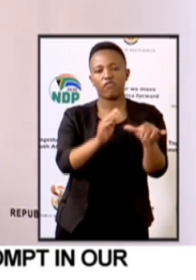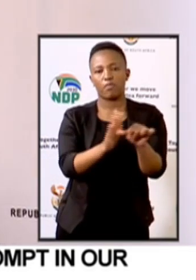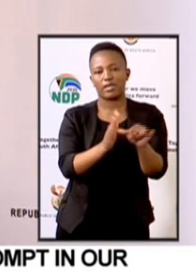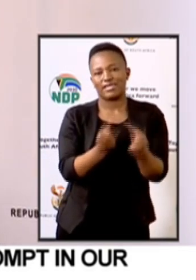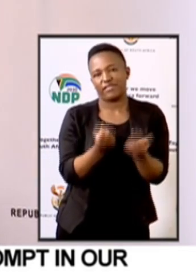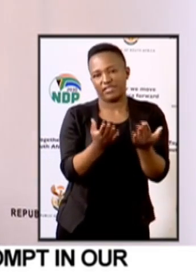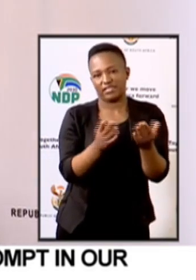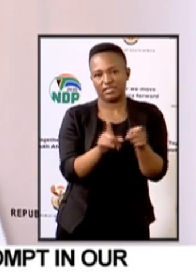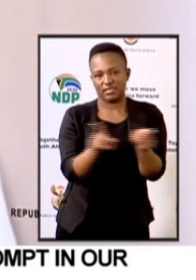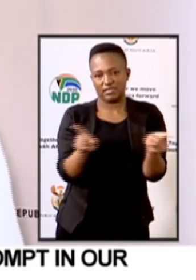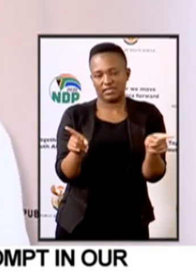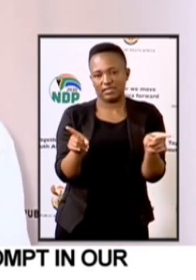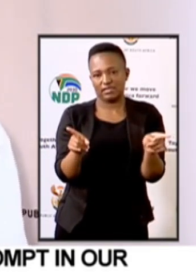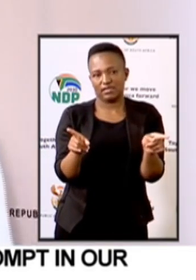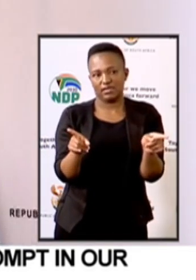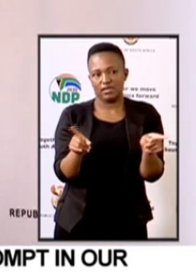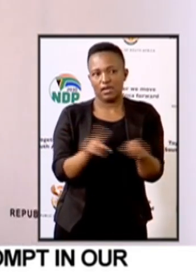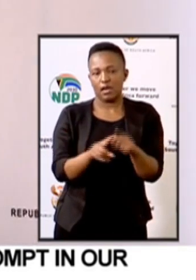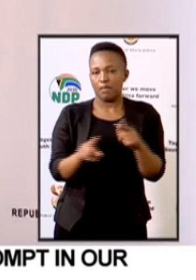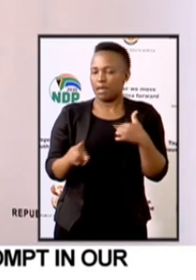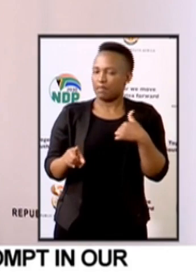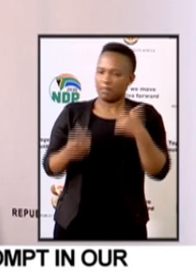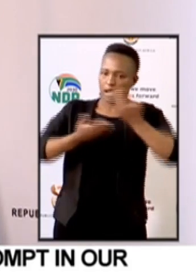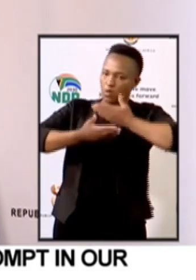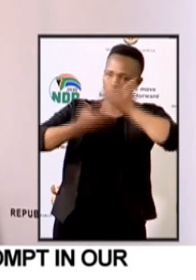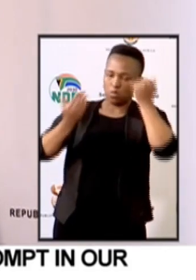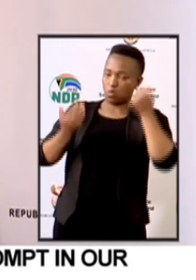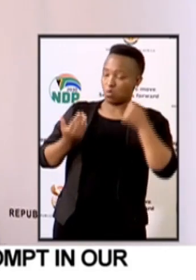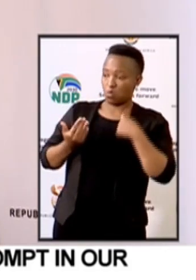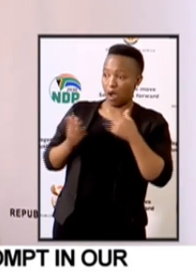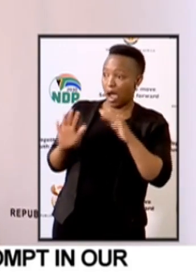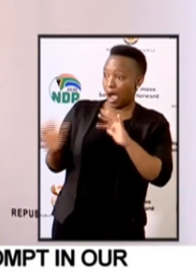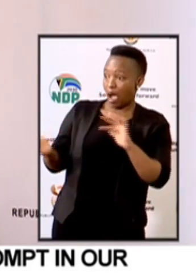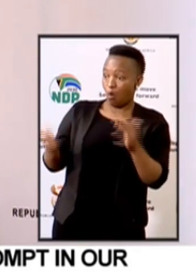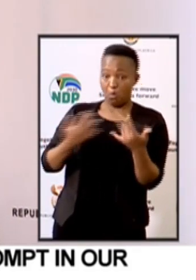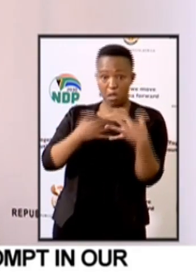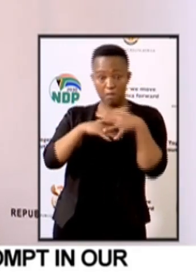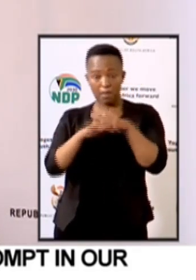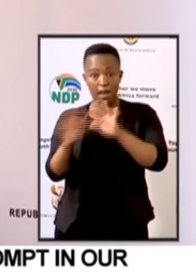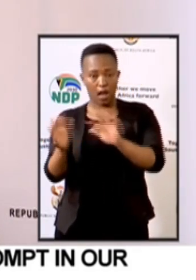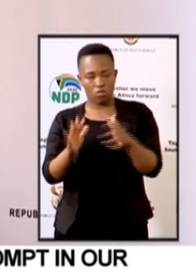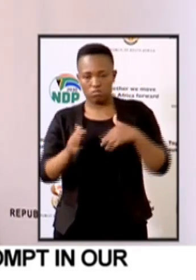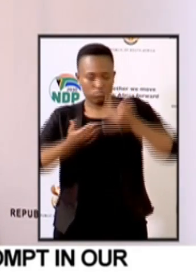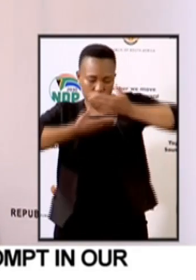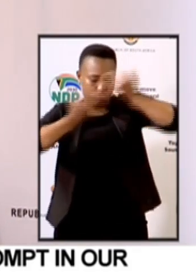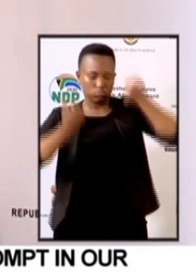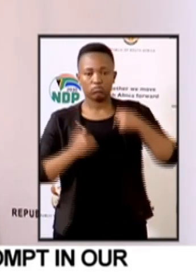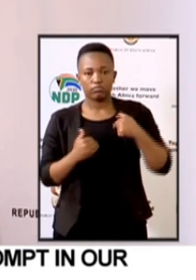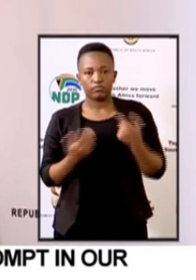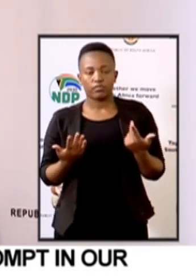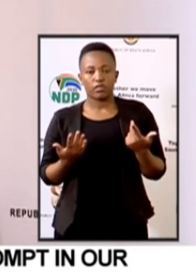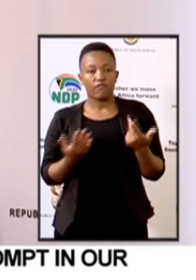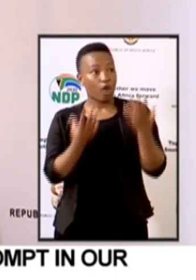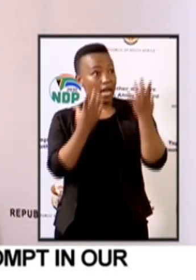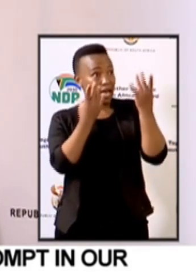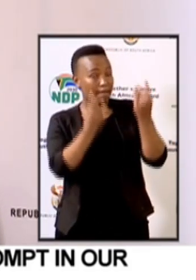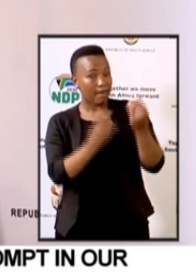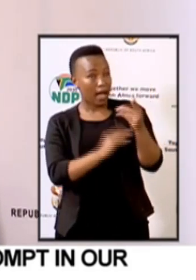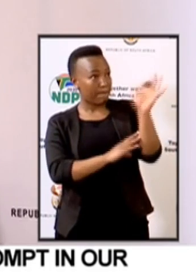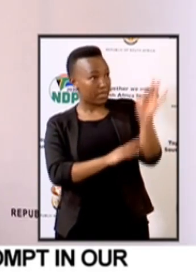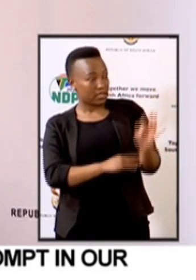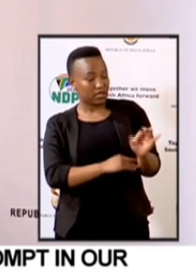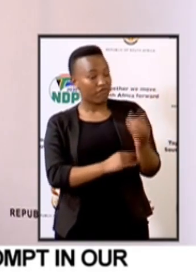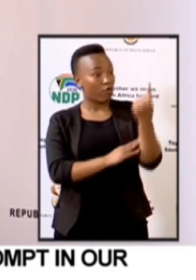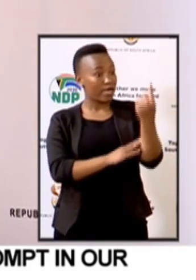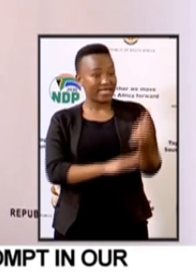determined. But I haven't counted how that has translated into actual figures per department